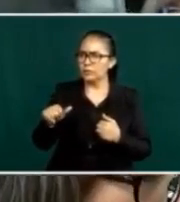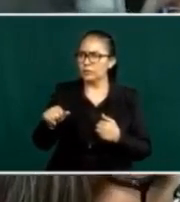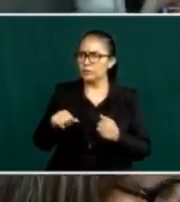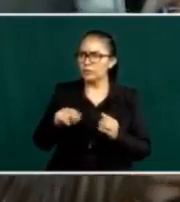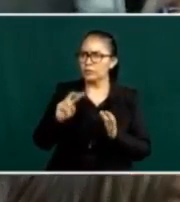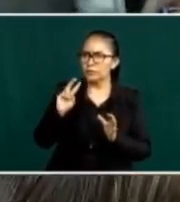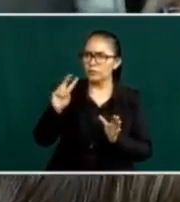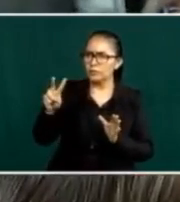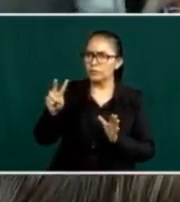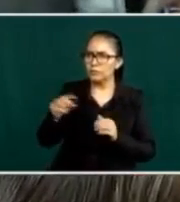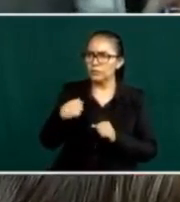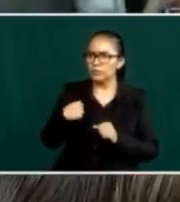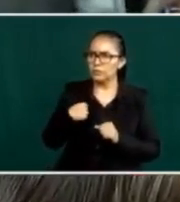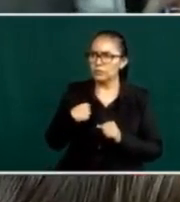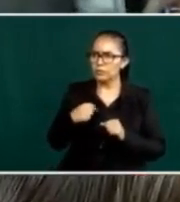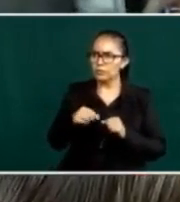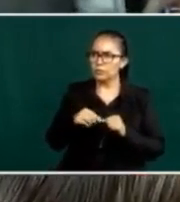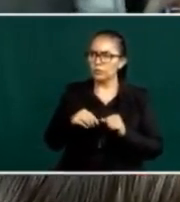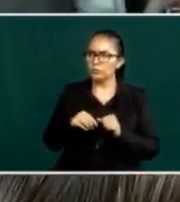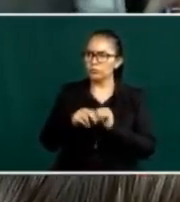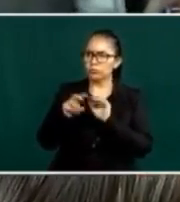took it from the video,